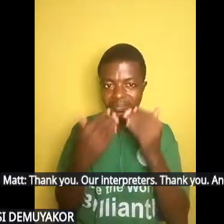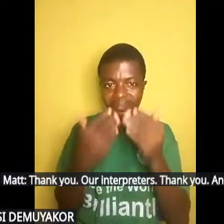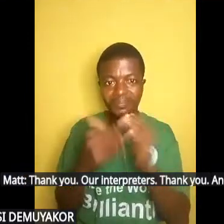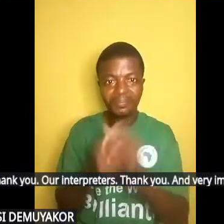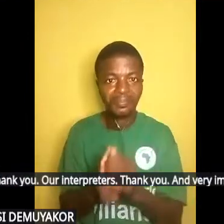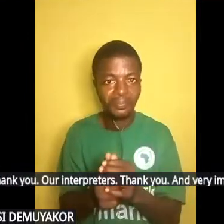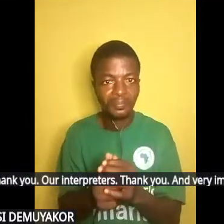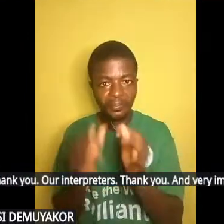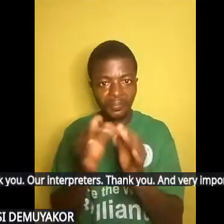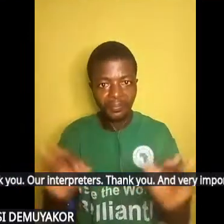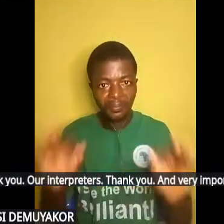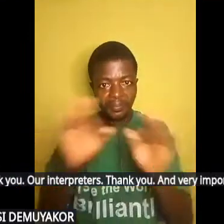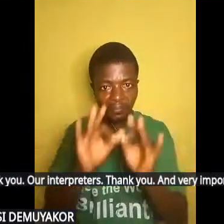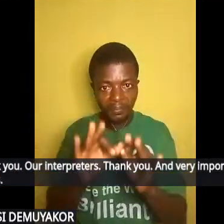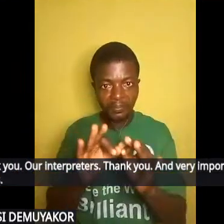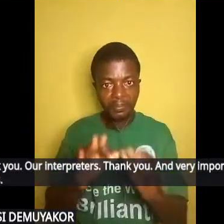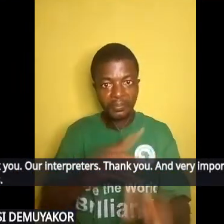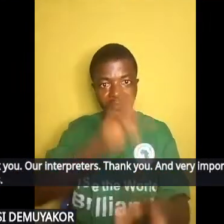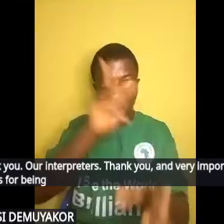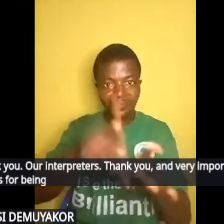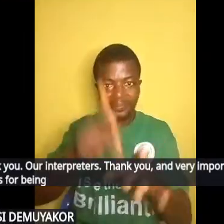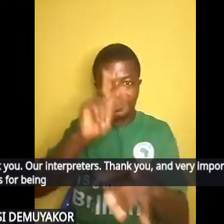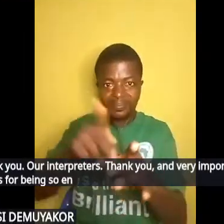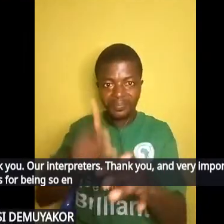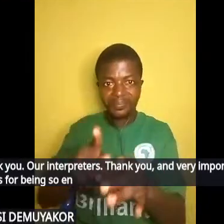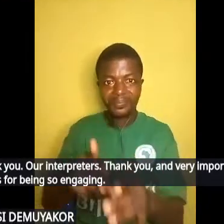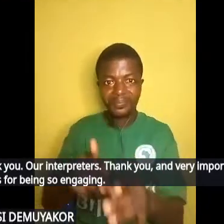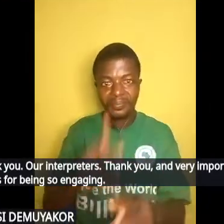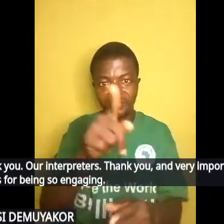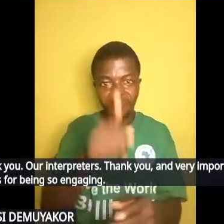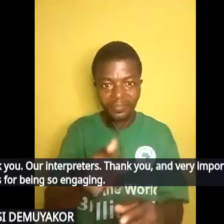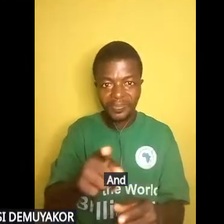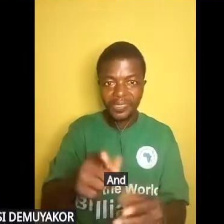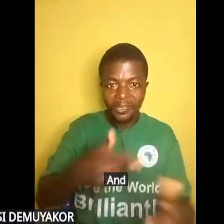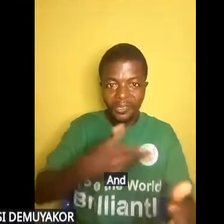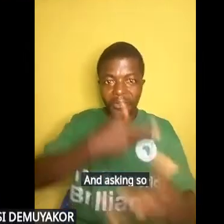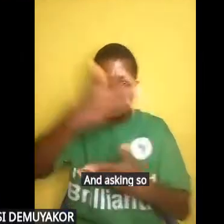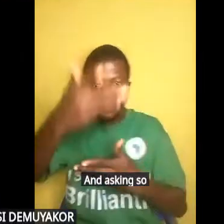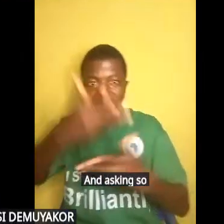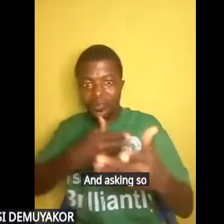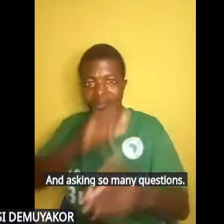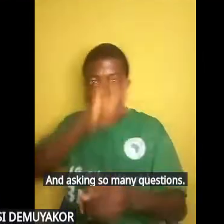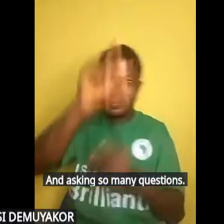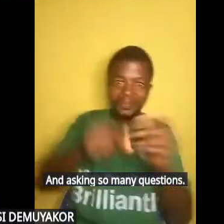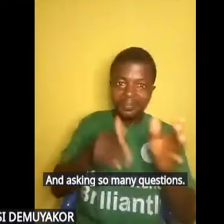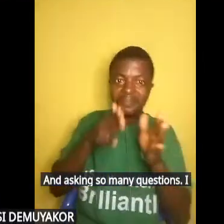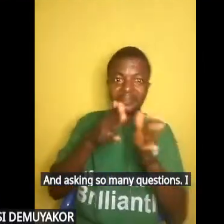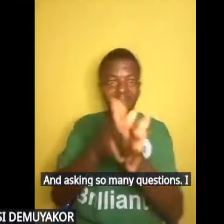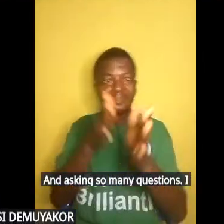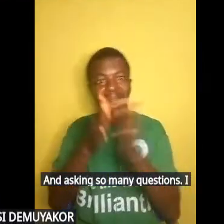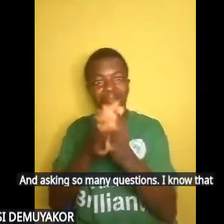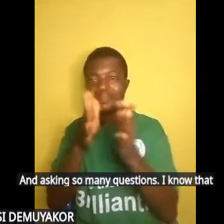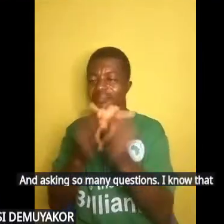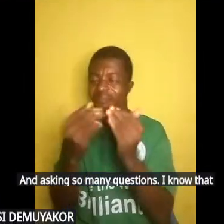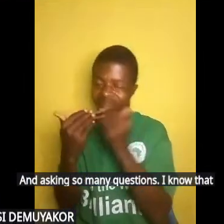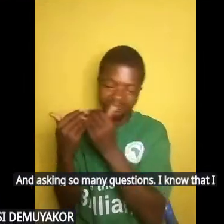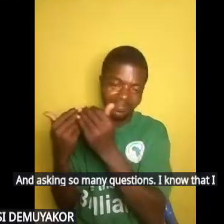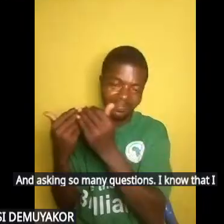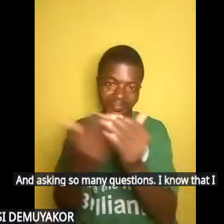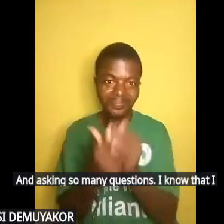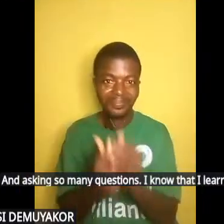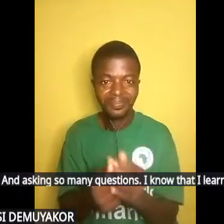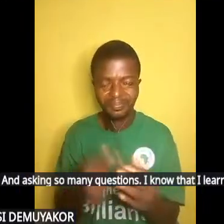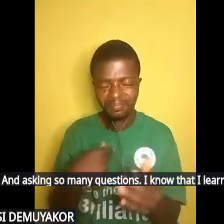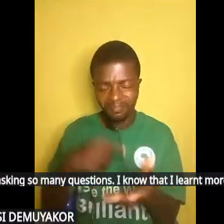to our participants for being so engaging and asking so many questions. I know that I learned more